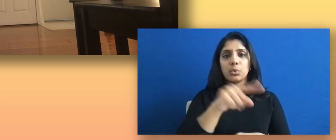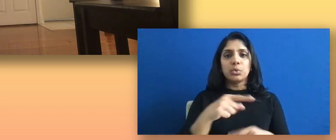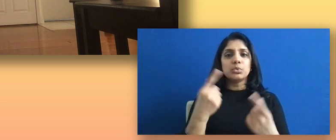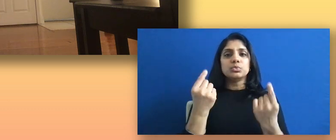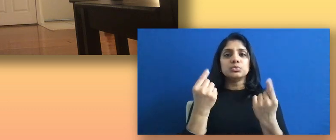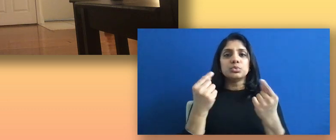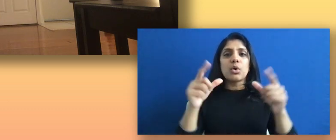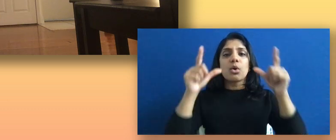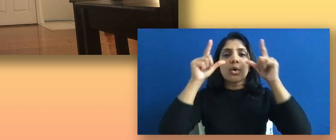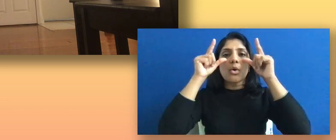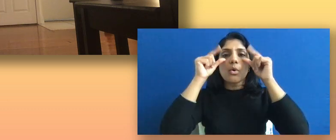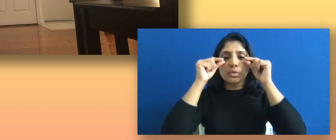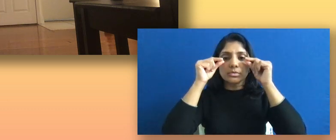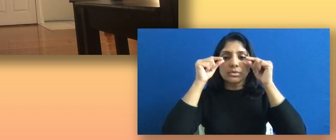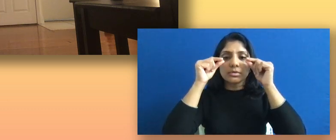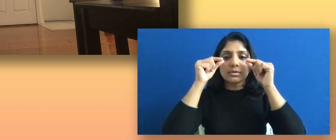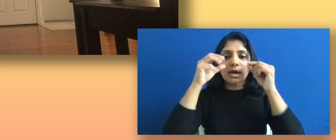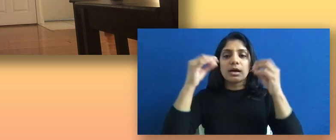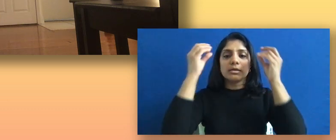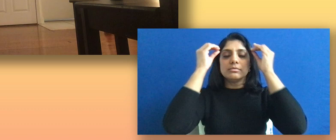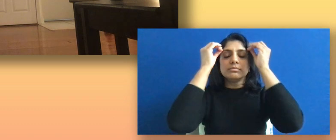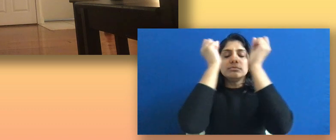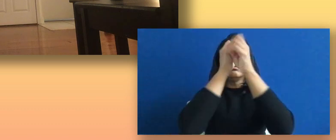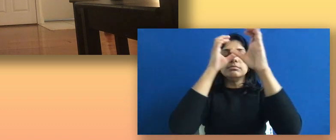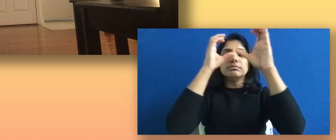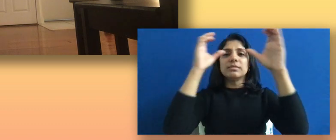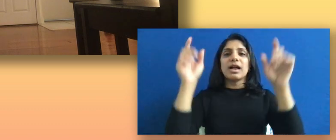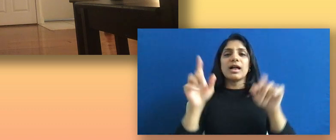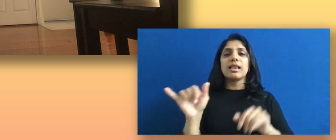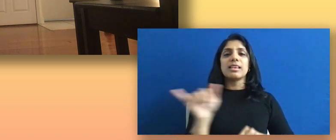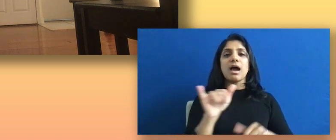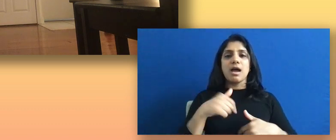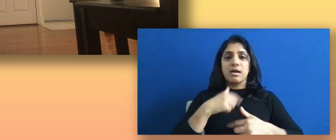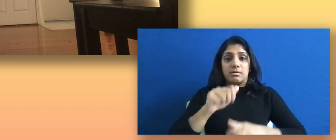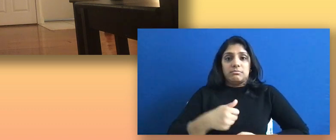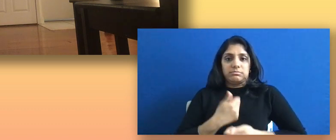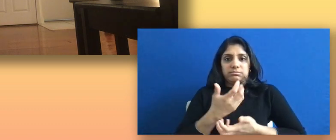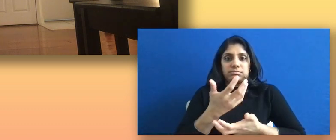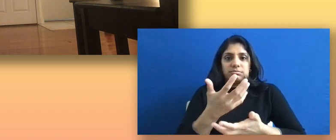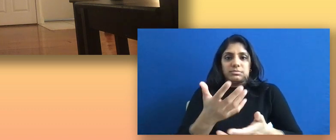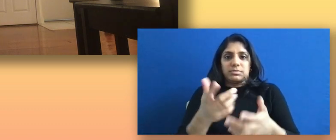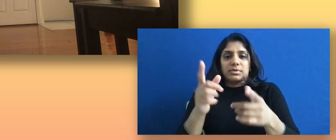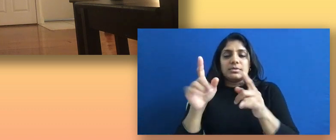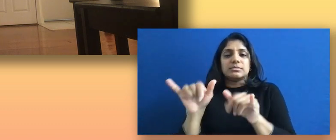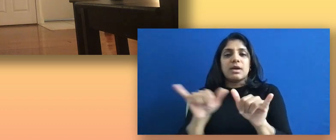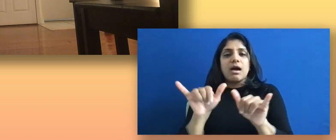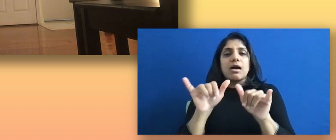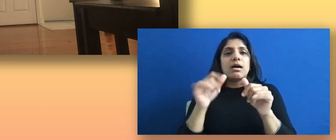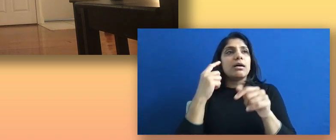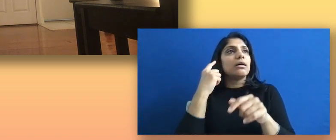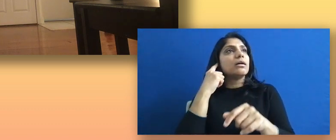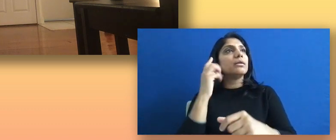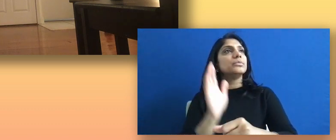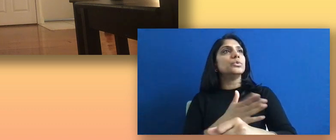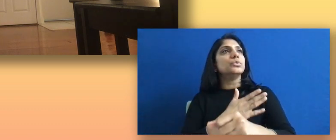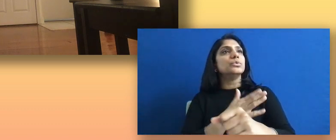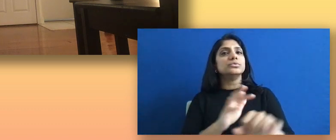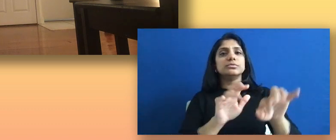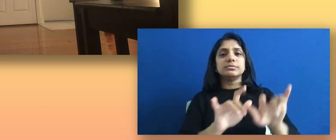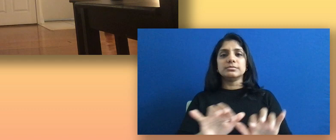I am the composer of this music. See where your mind and body take you.